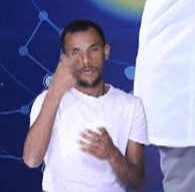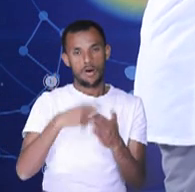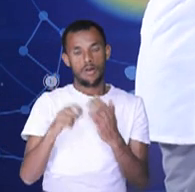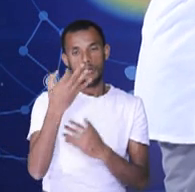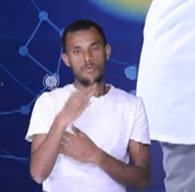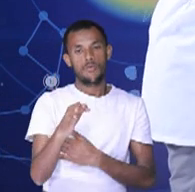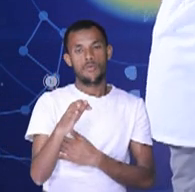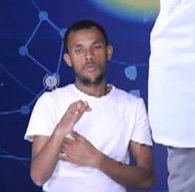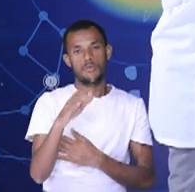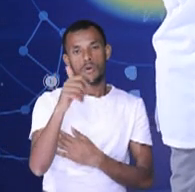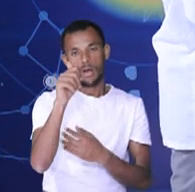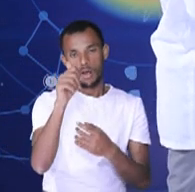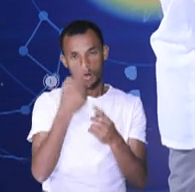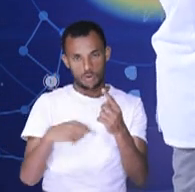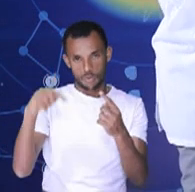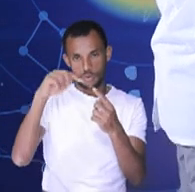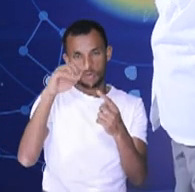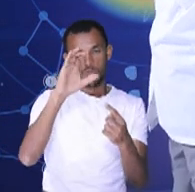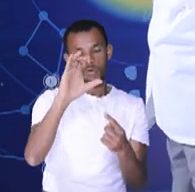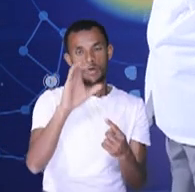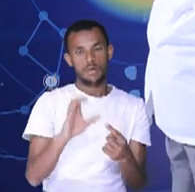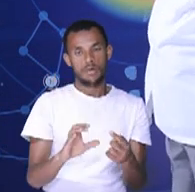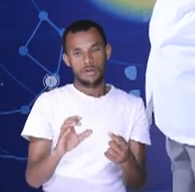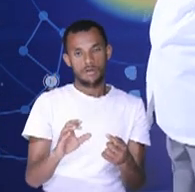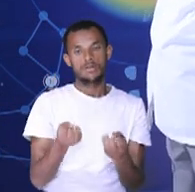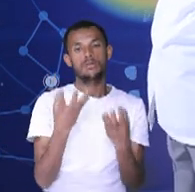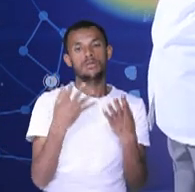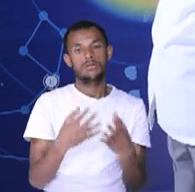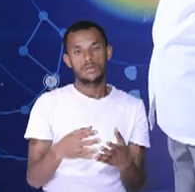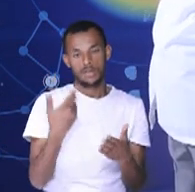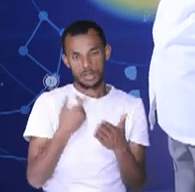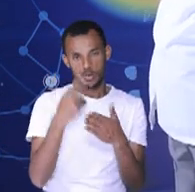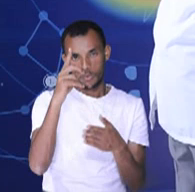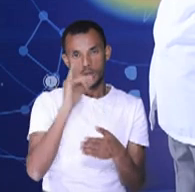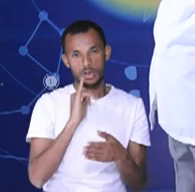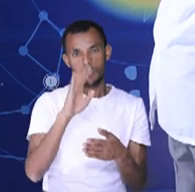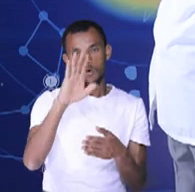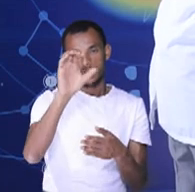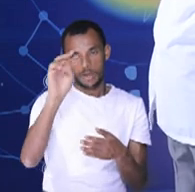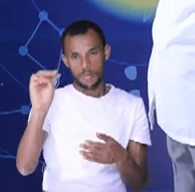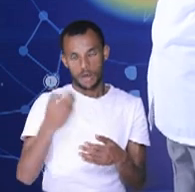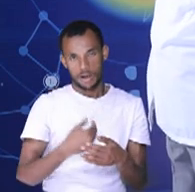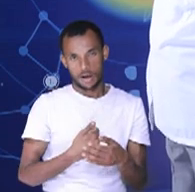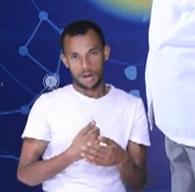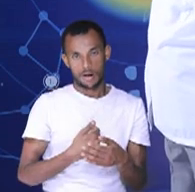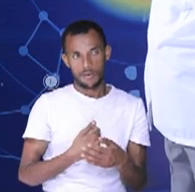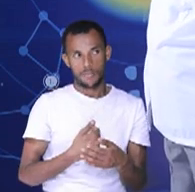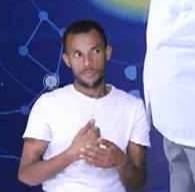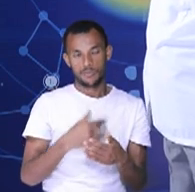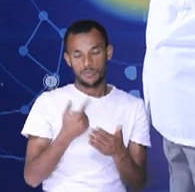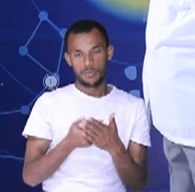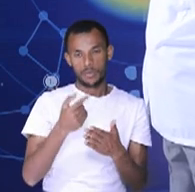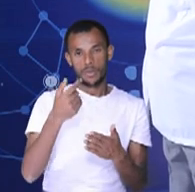even from like A to C, we can also find A to C is, this one is 4 centimeter,